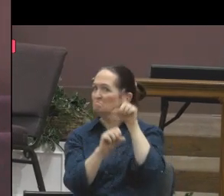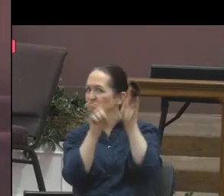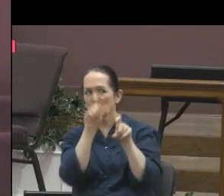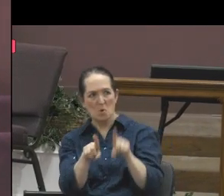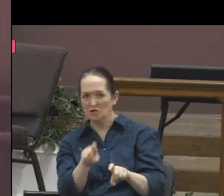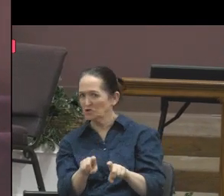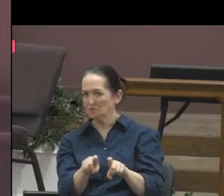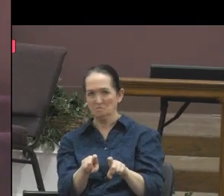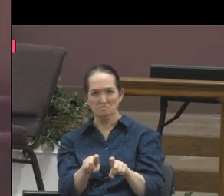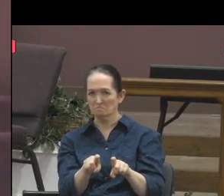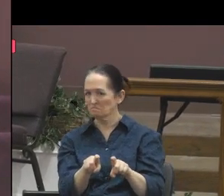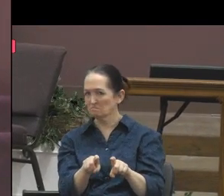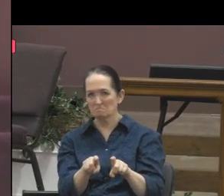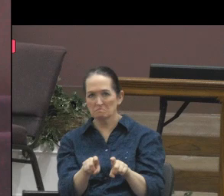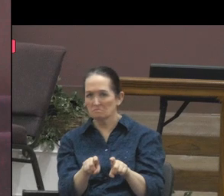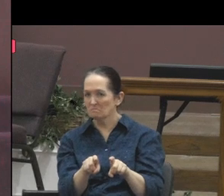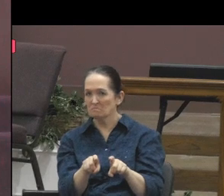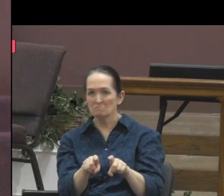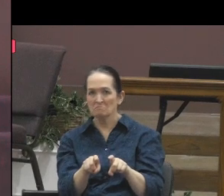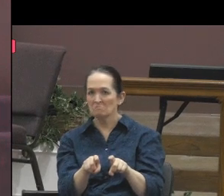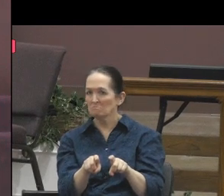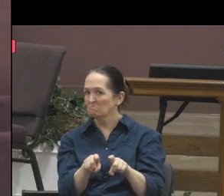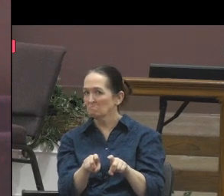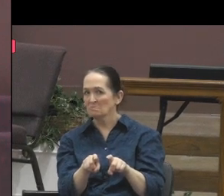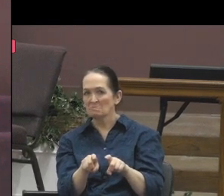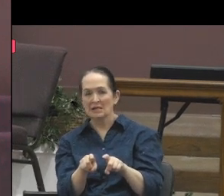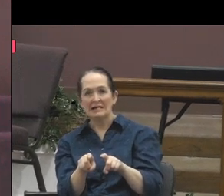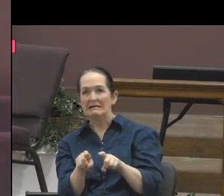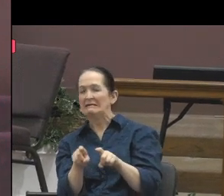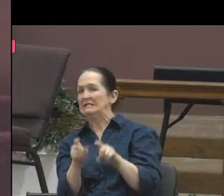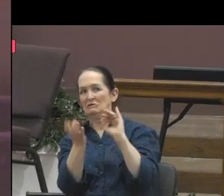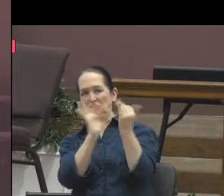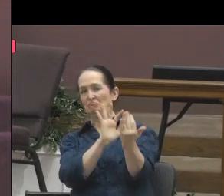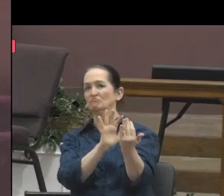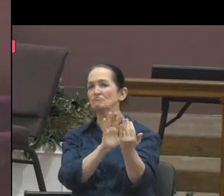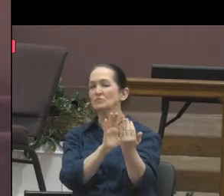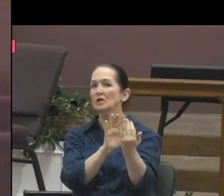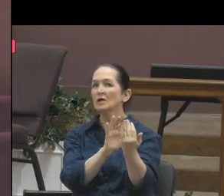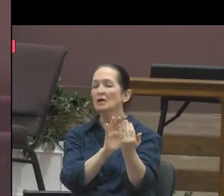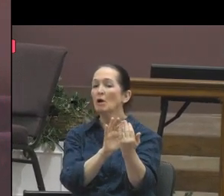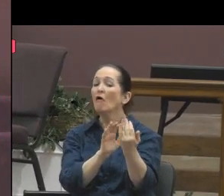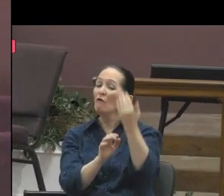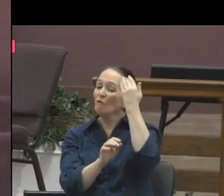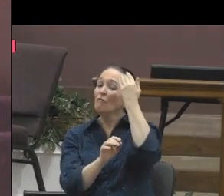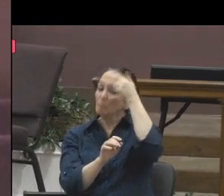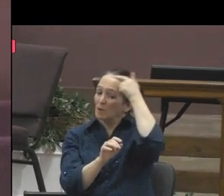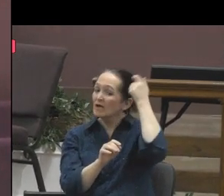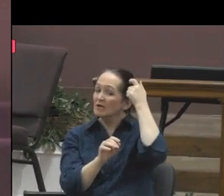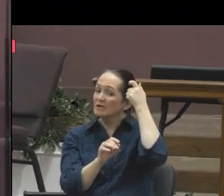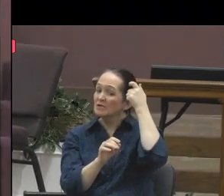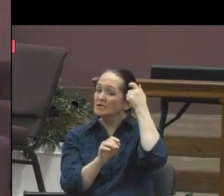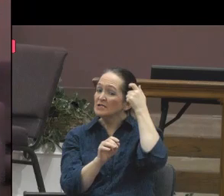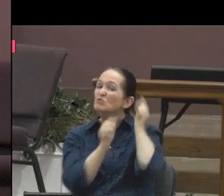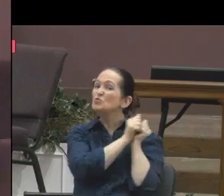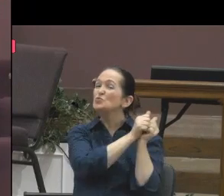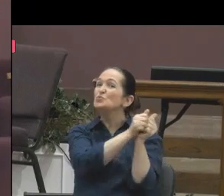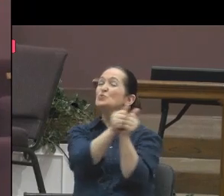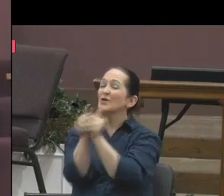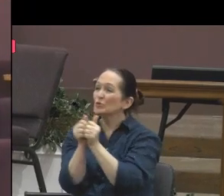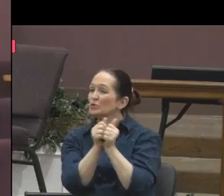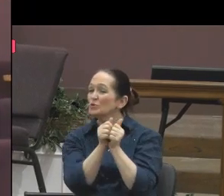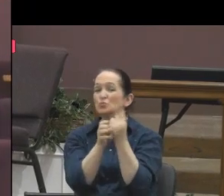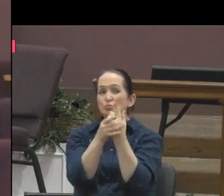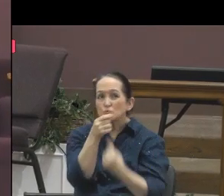question. We didn't address. For the cause of unity, we said, let's